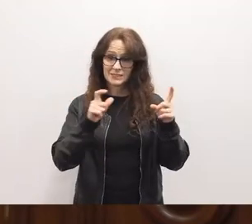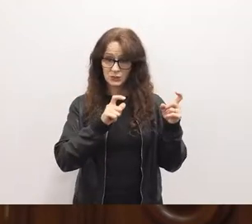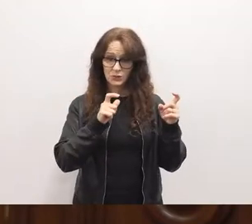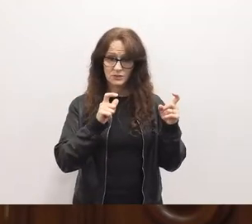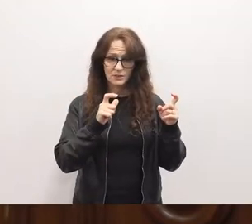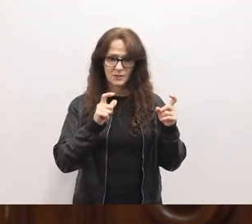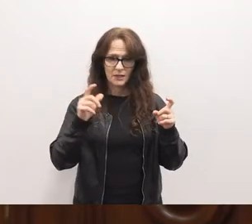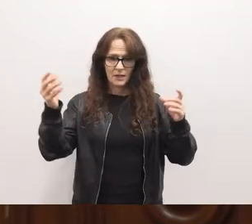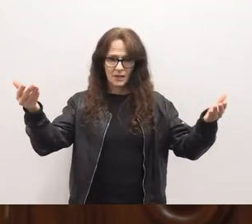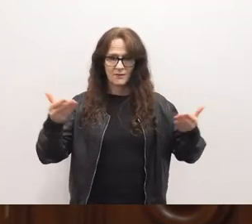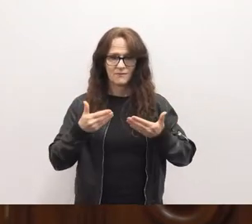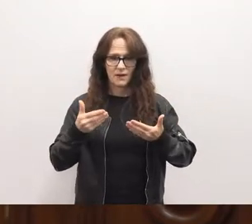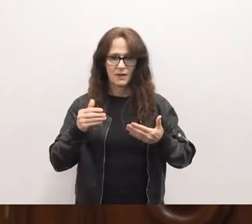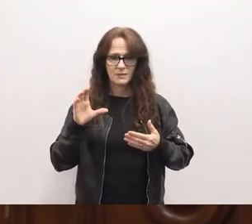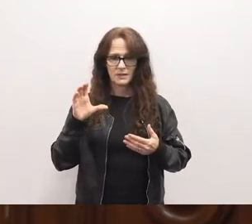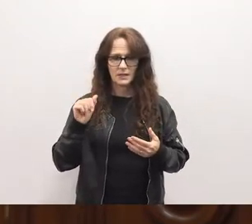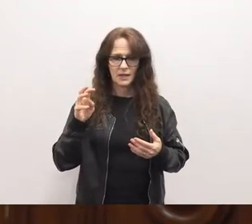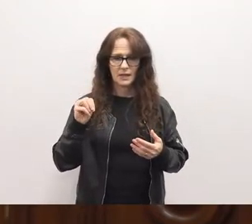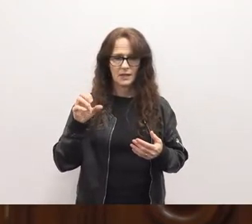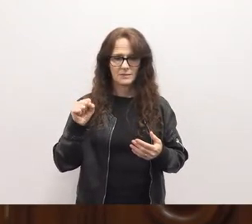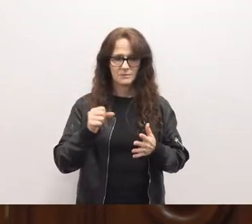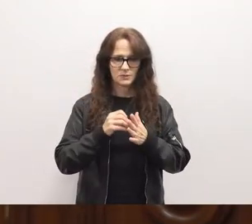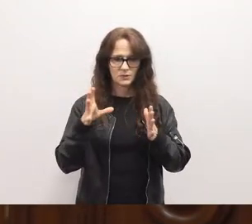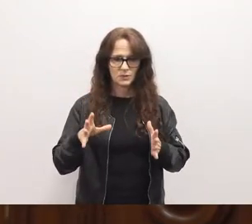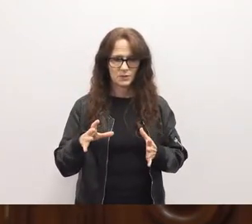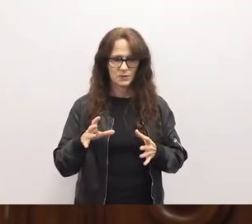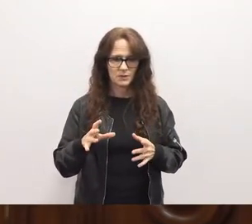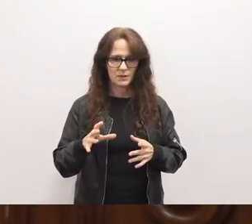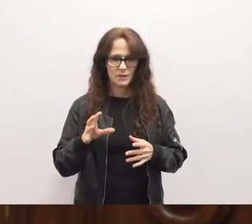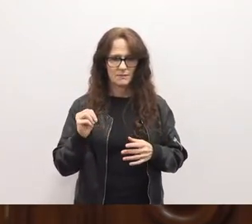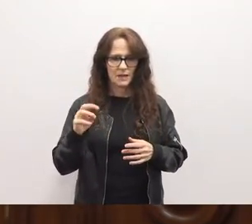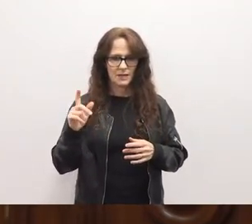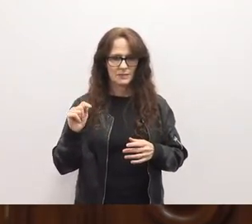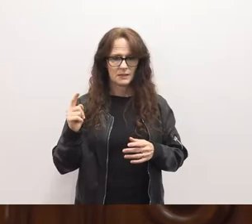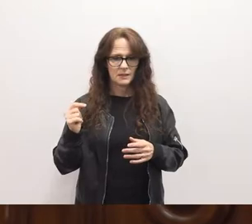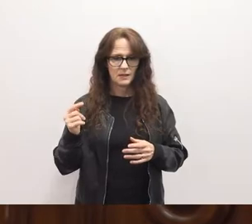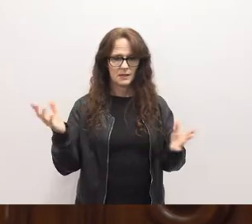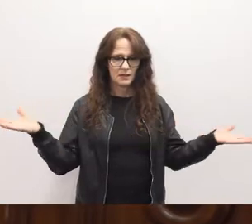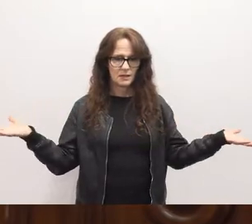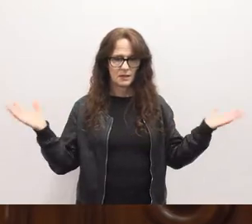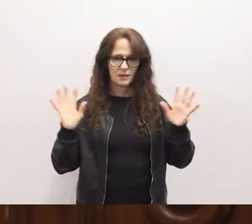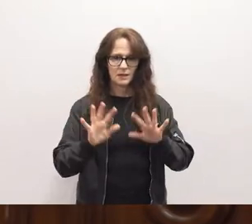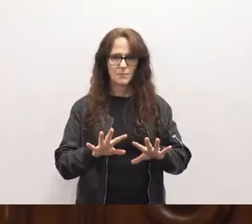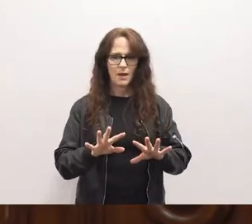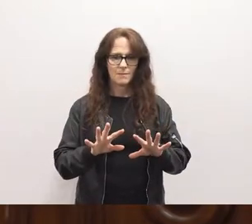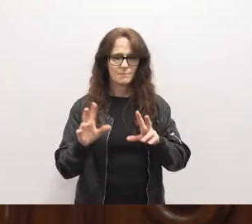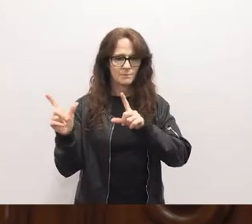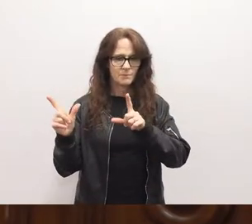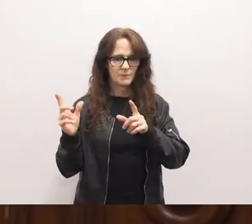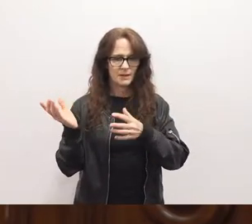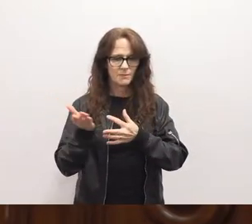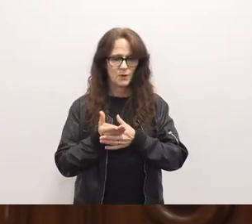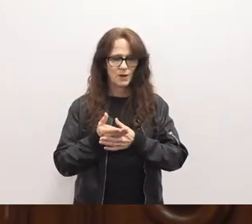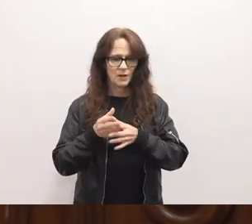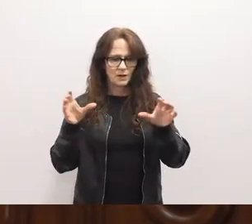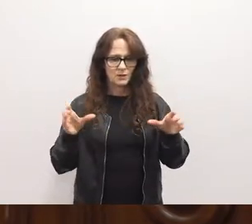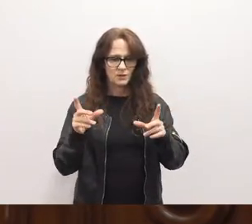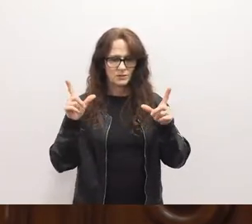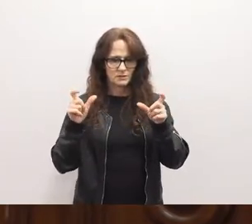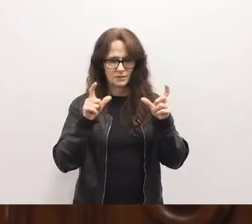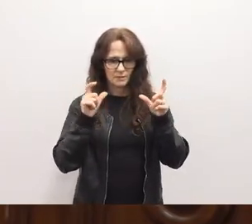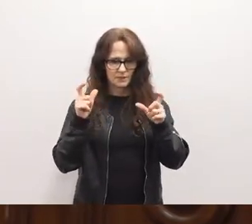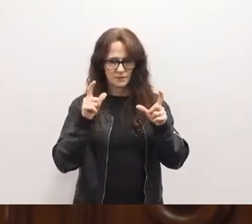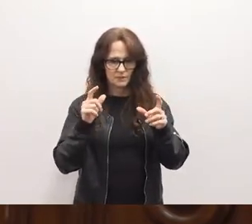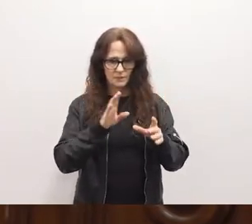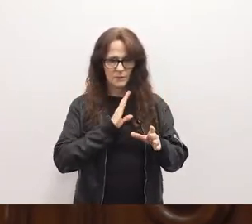I'm going to invite our CAM student, Kyla, and Matt, come on up here. And we'll just take a little break and do some pictures. So